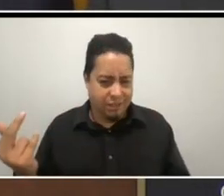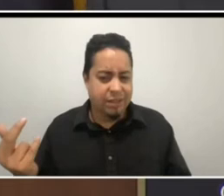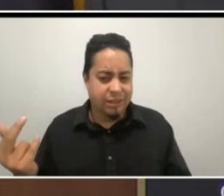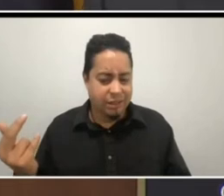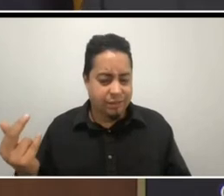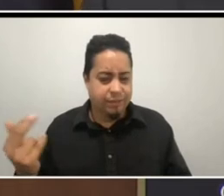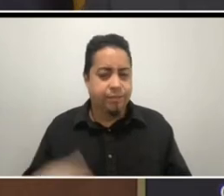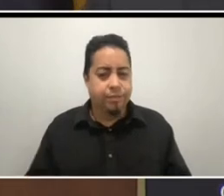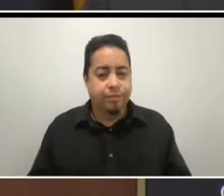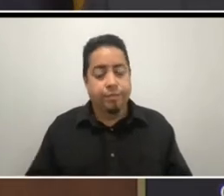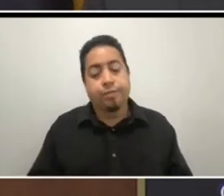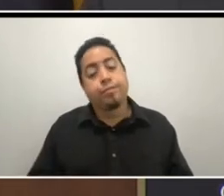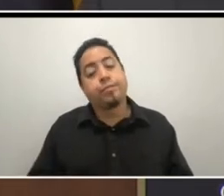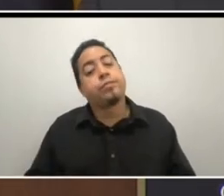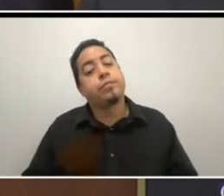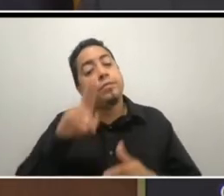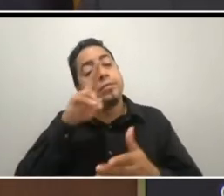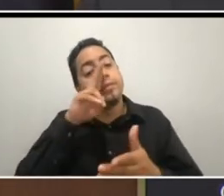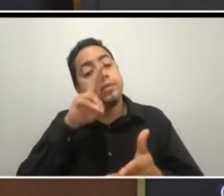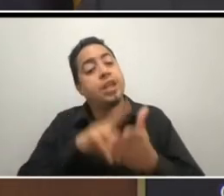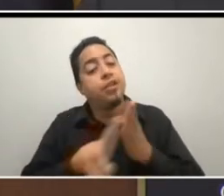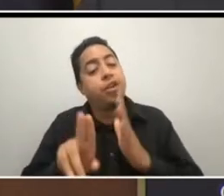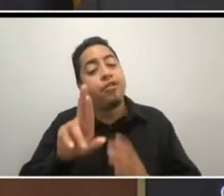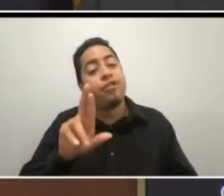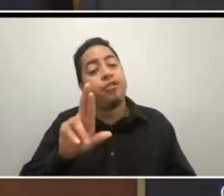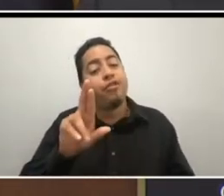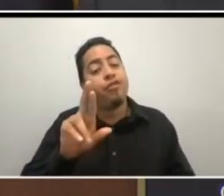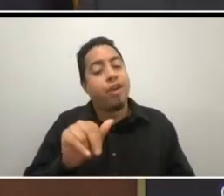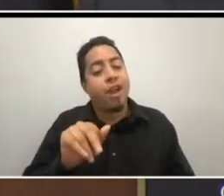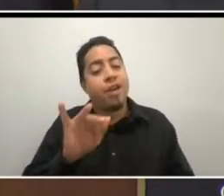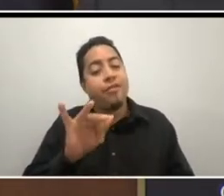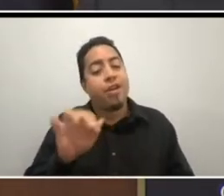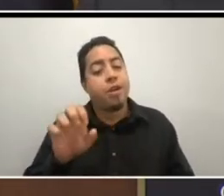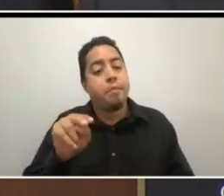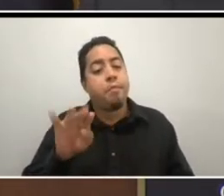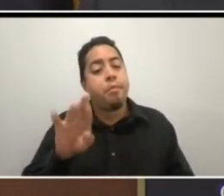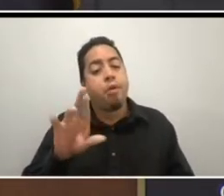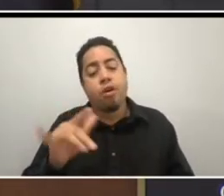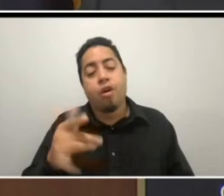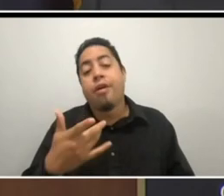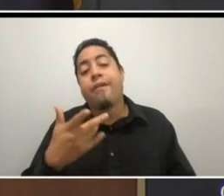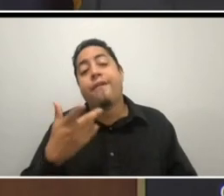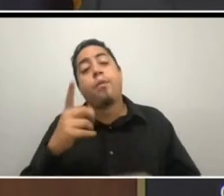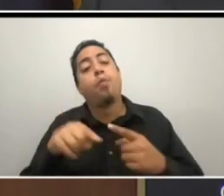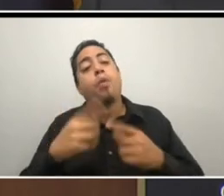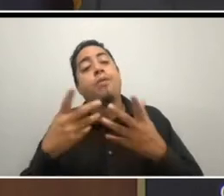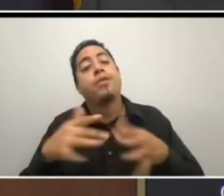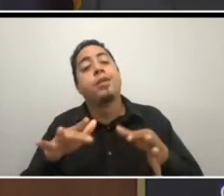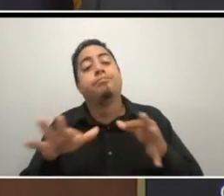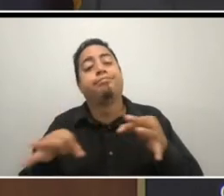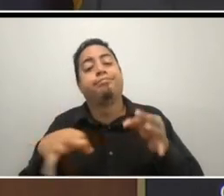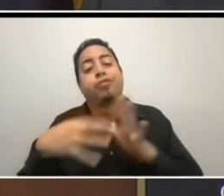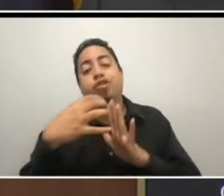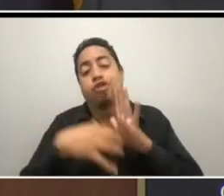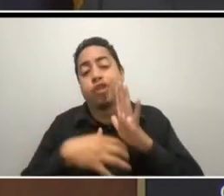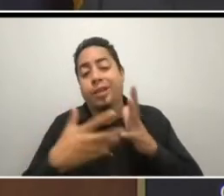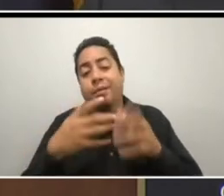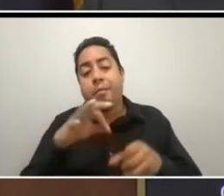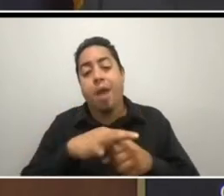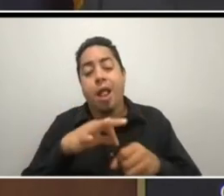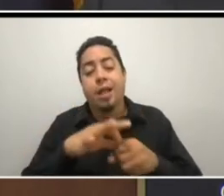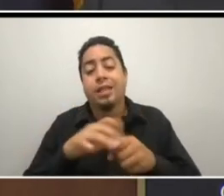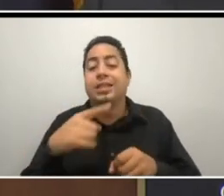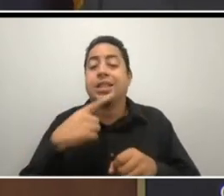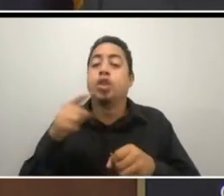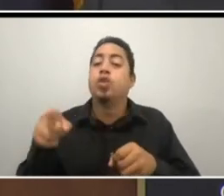Secretary Raffensperger, after making a false claim about shredding of ballots, the president suggested that you may be committing a crime by not going along with